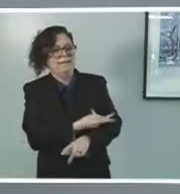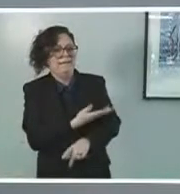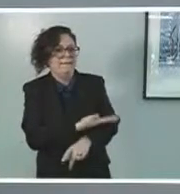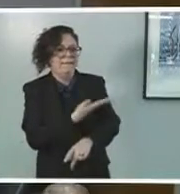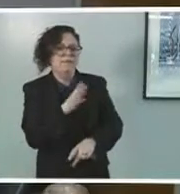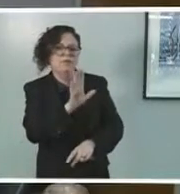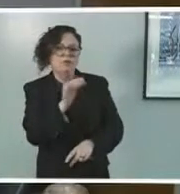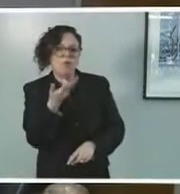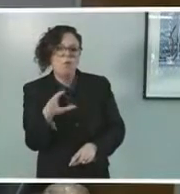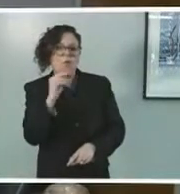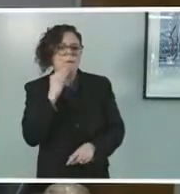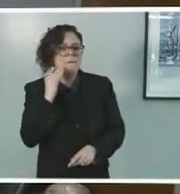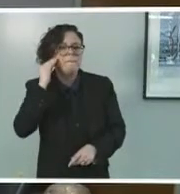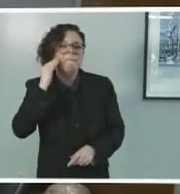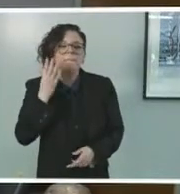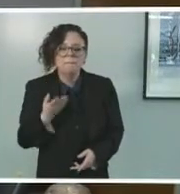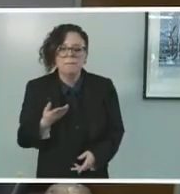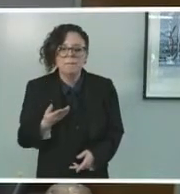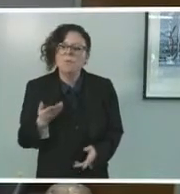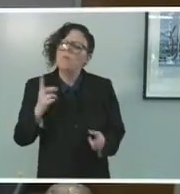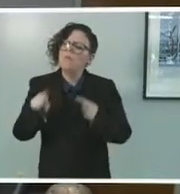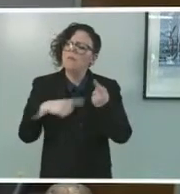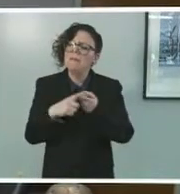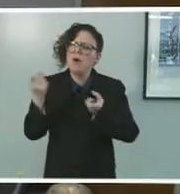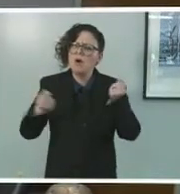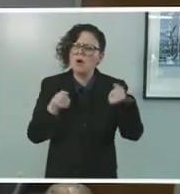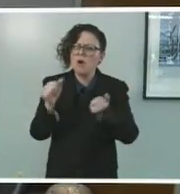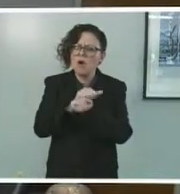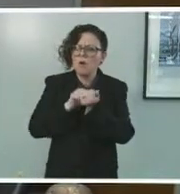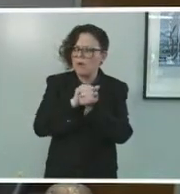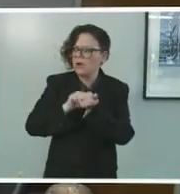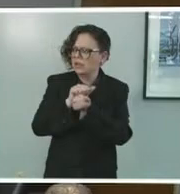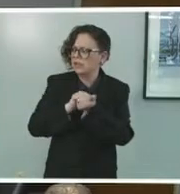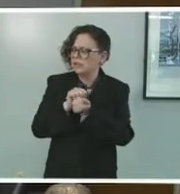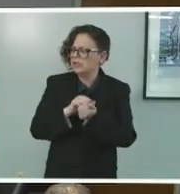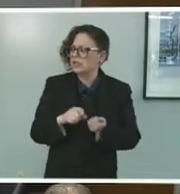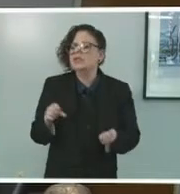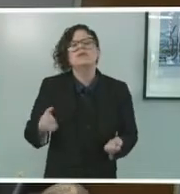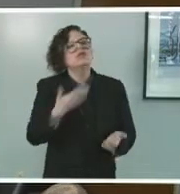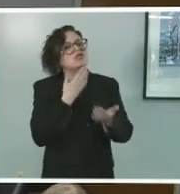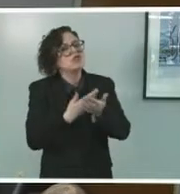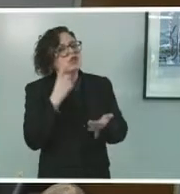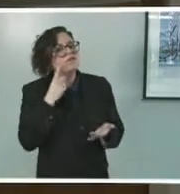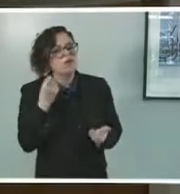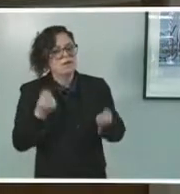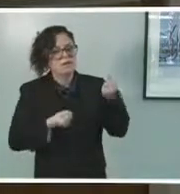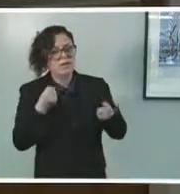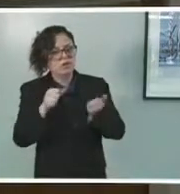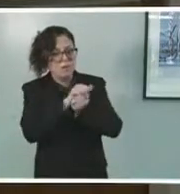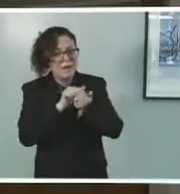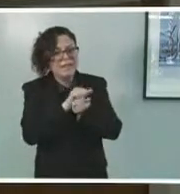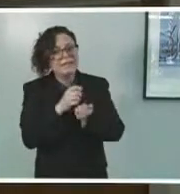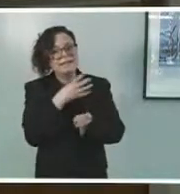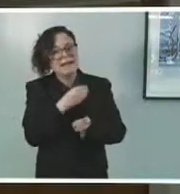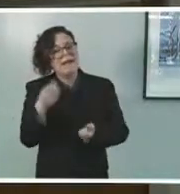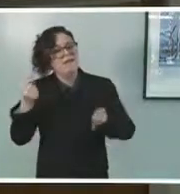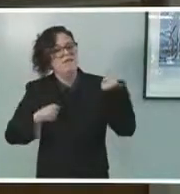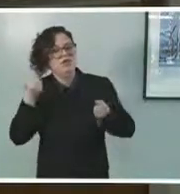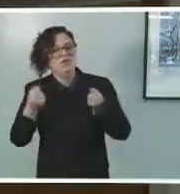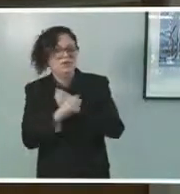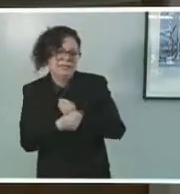wash? Yes, it is for both vehicle maintenance and vehicle safety.